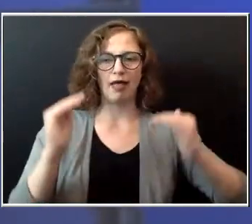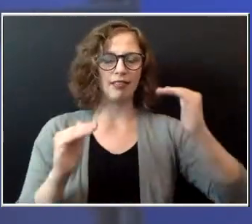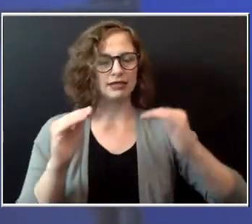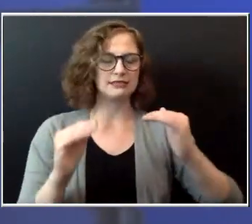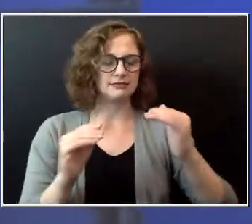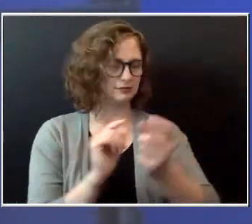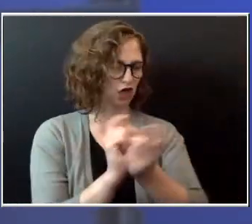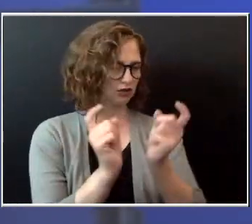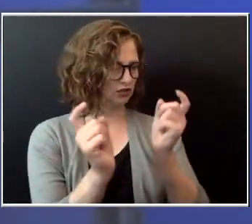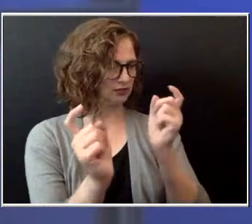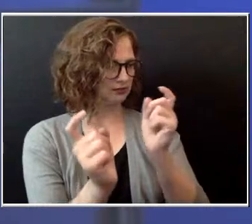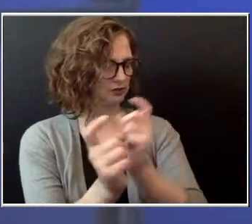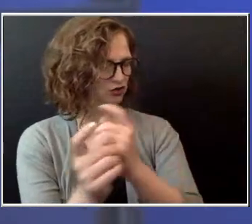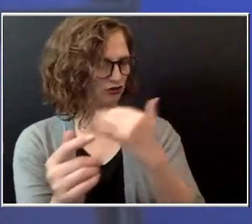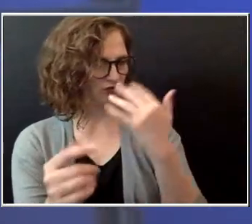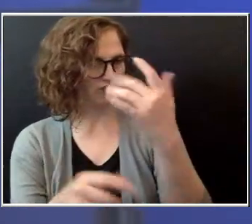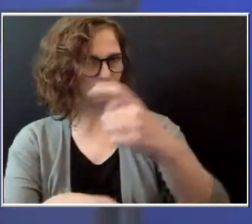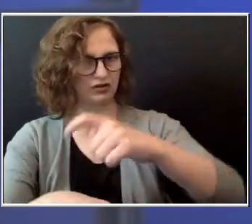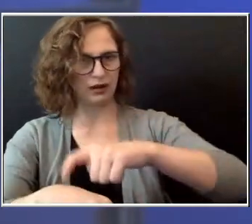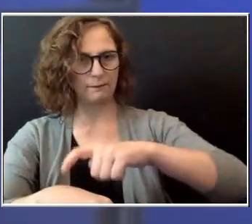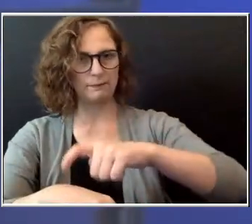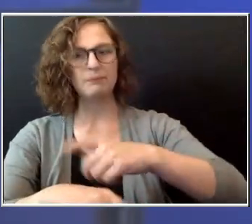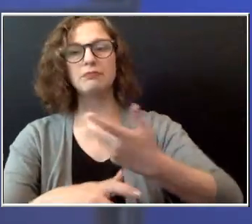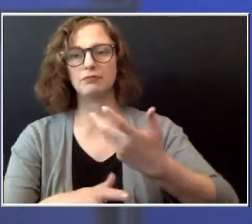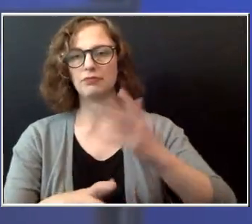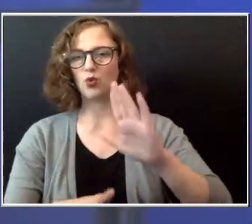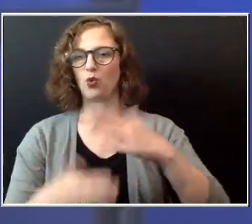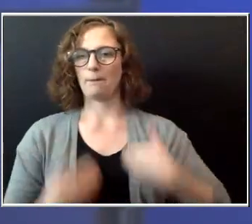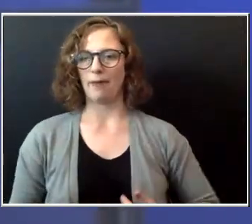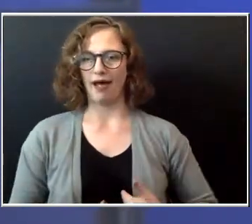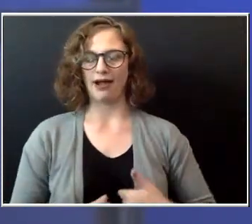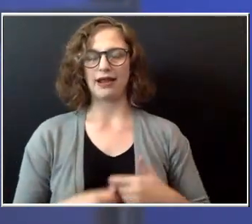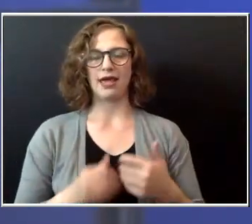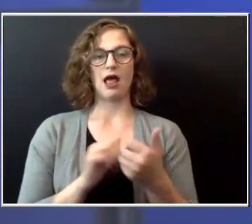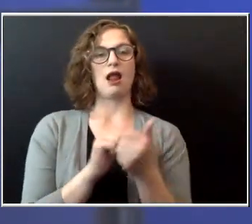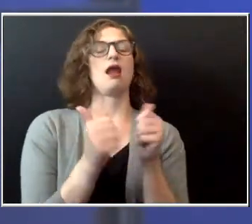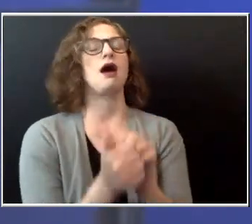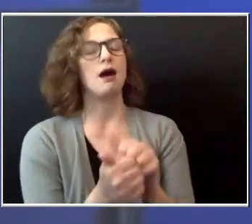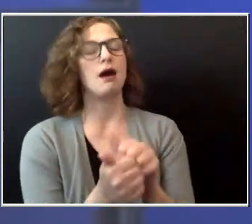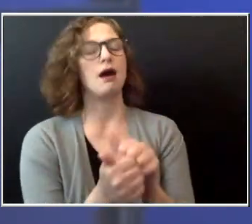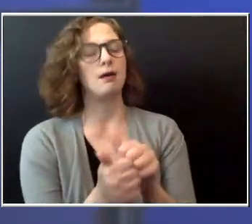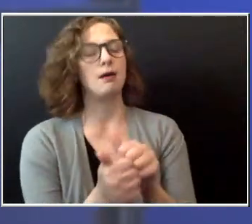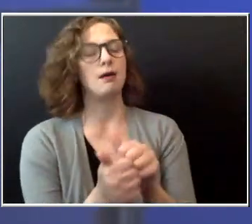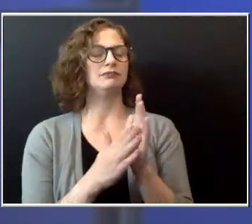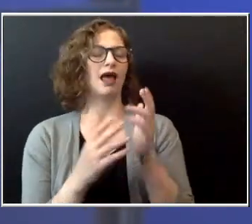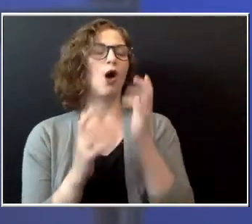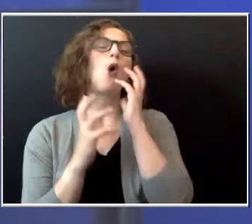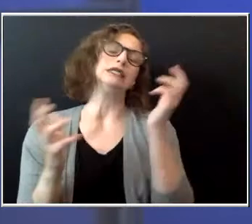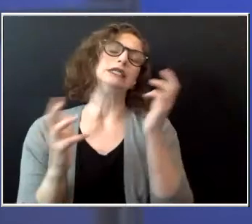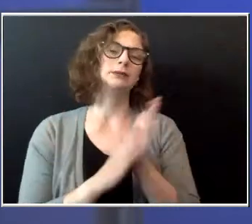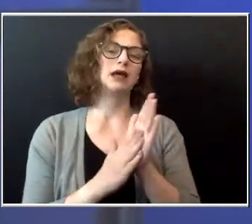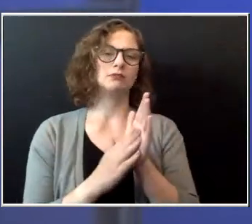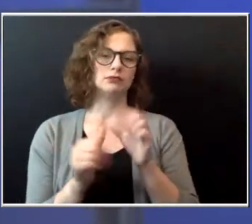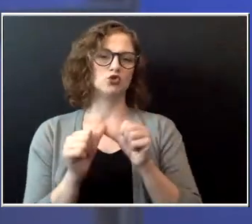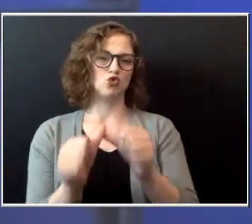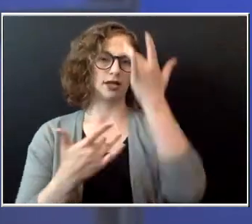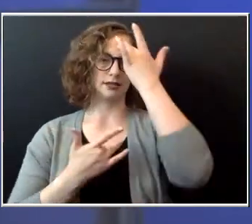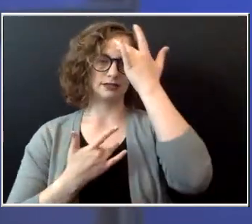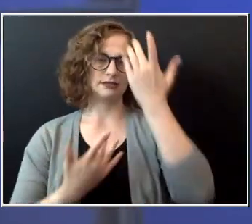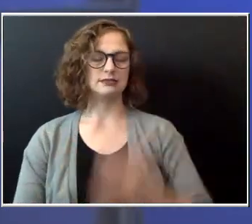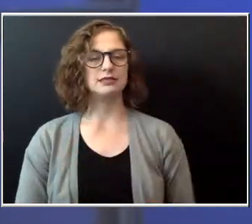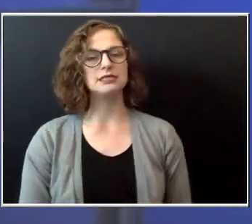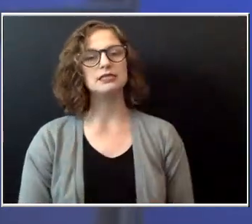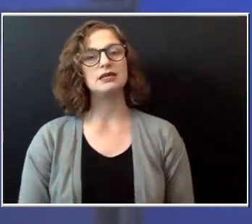adapts and it turns into a chronic disease. So it's something that tons of